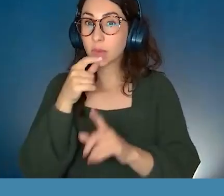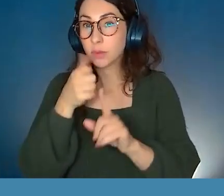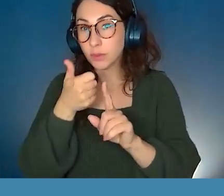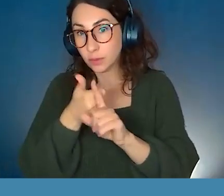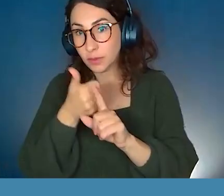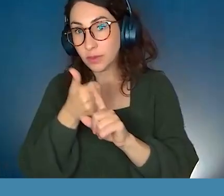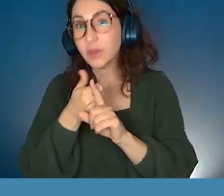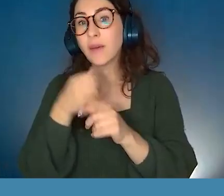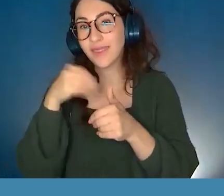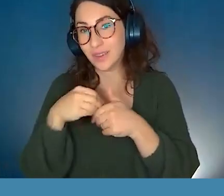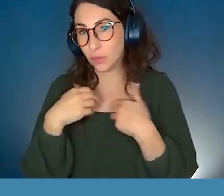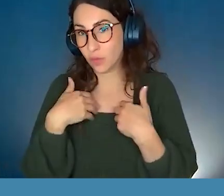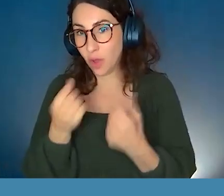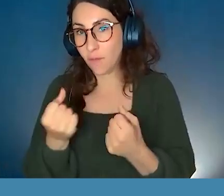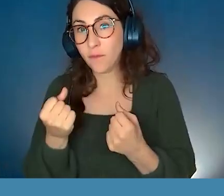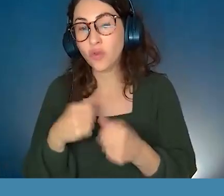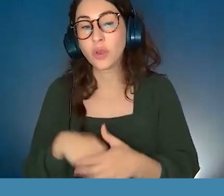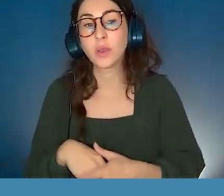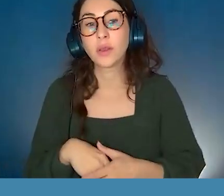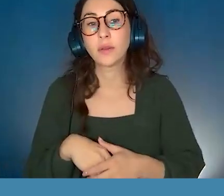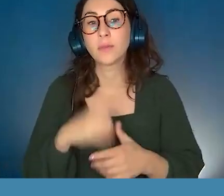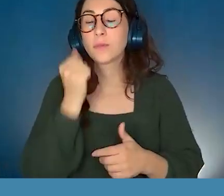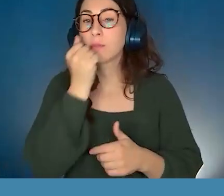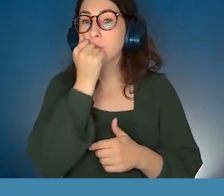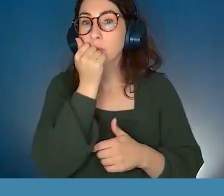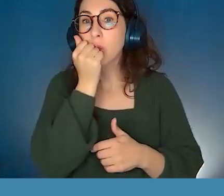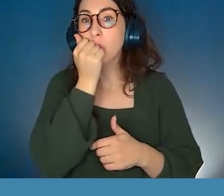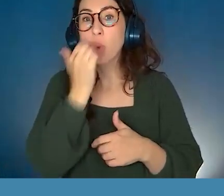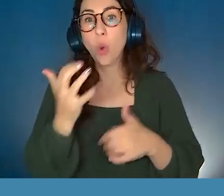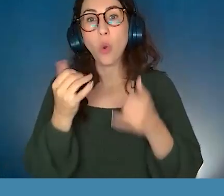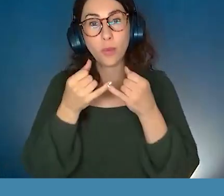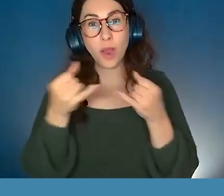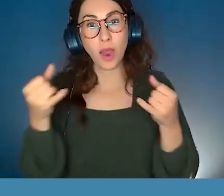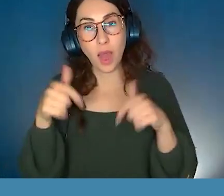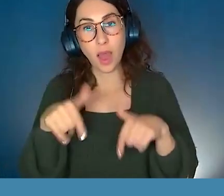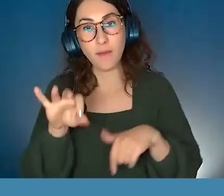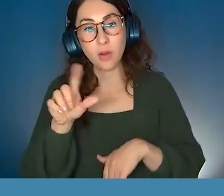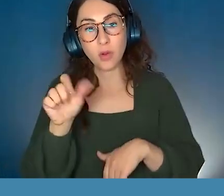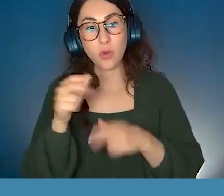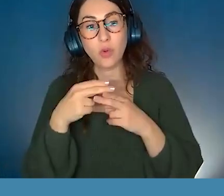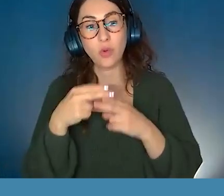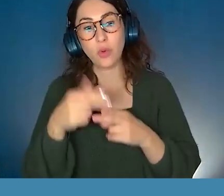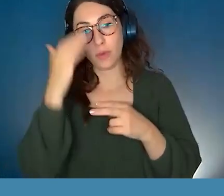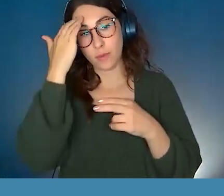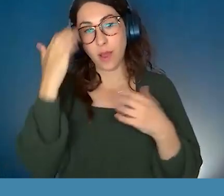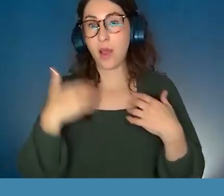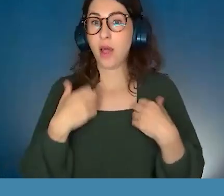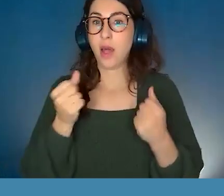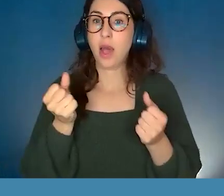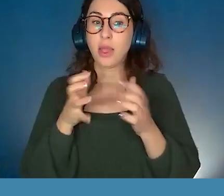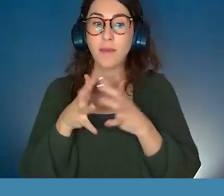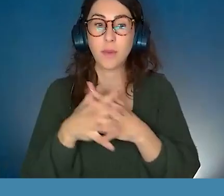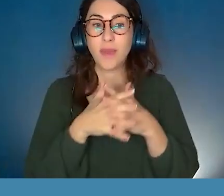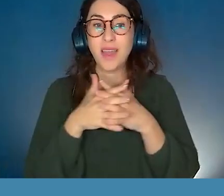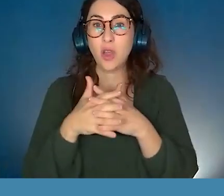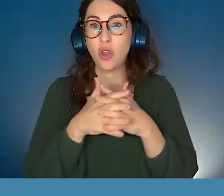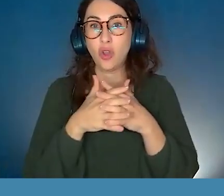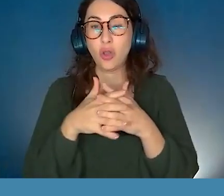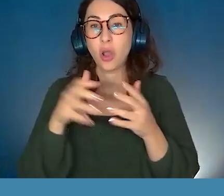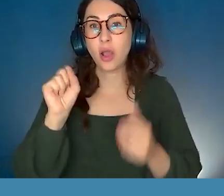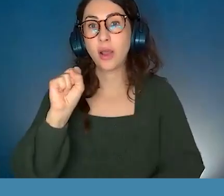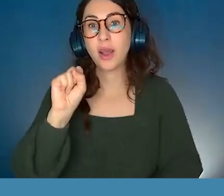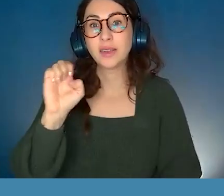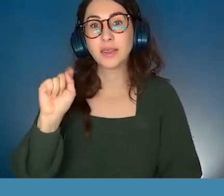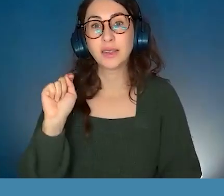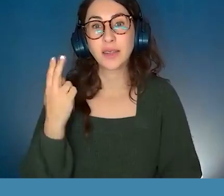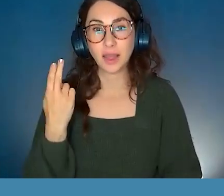recovery themselves. A warm line in Florida, it's the Mental Health of America warm line. It's called the SETH line. You can call